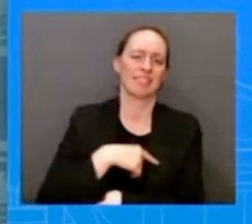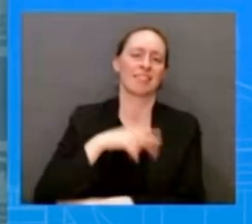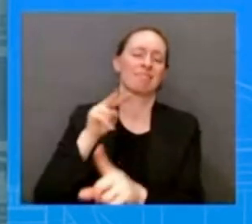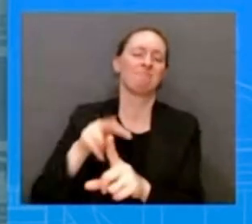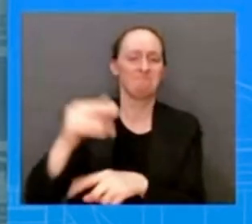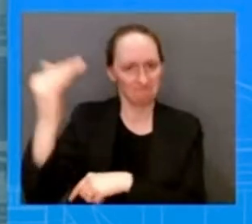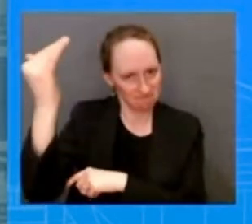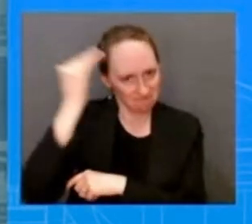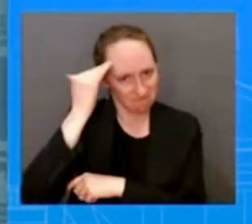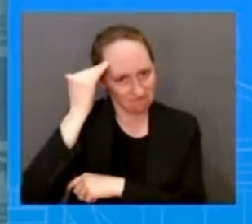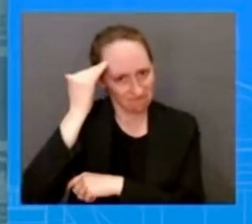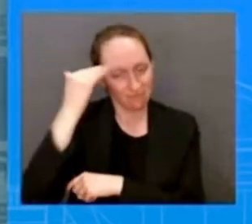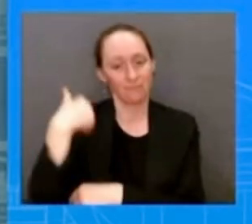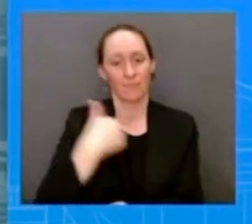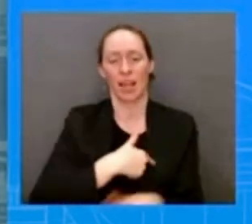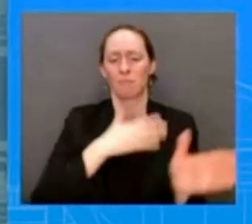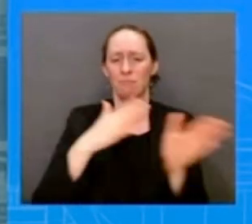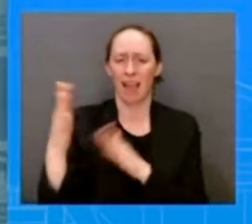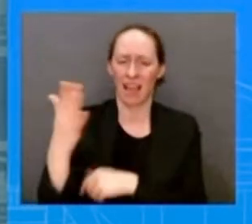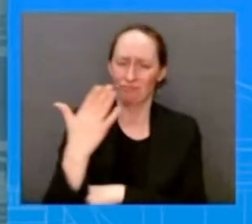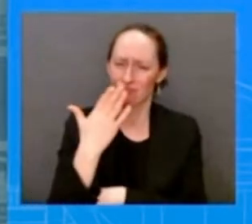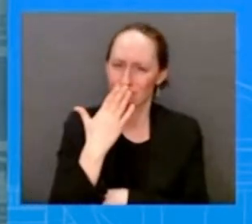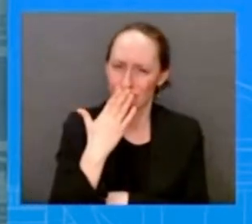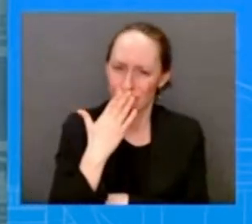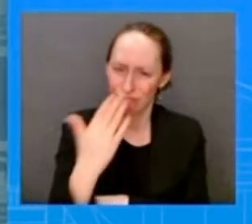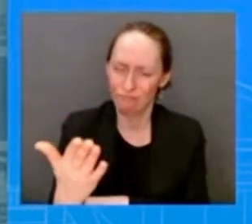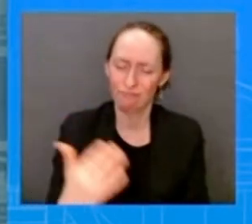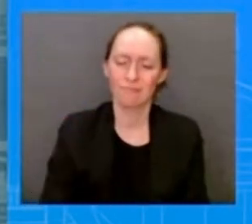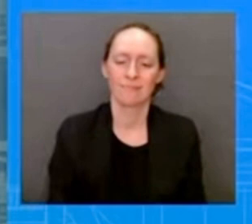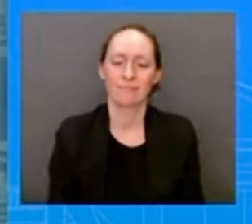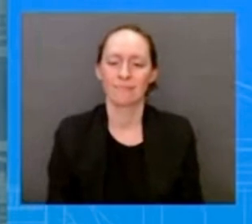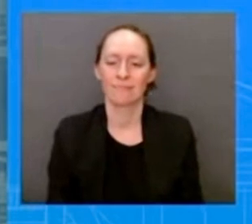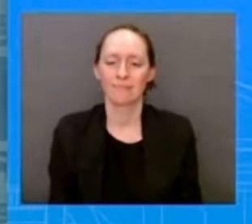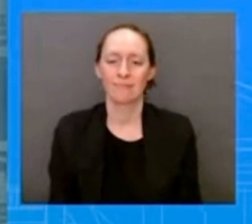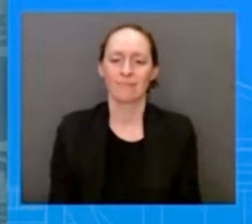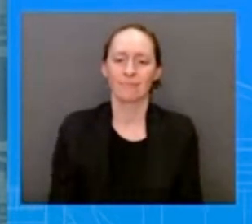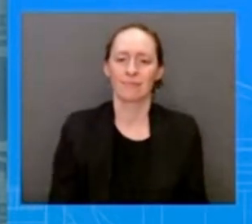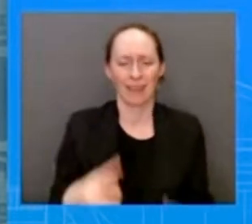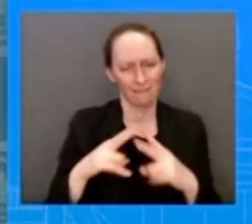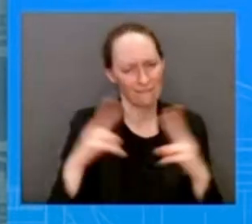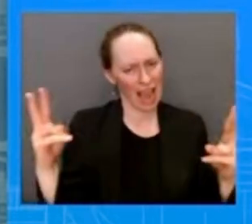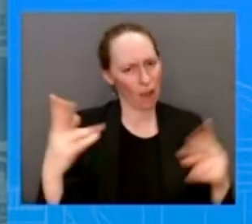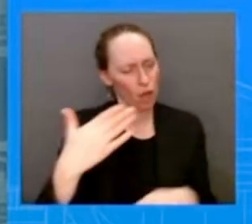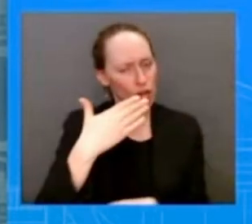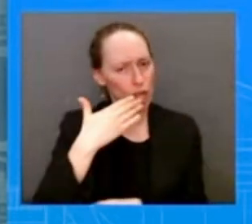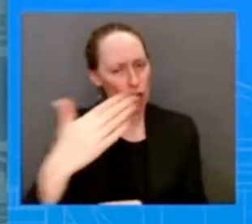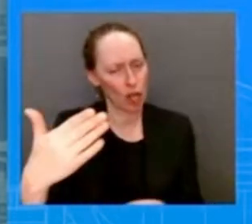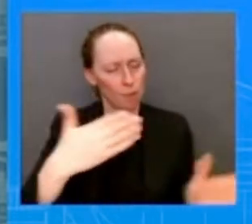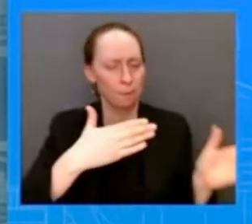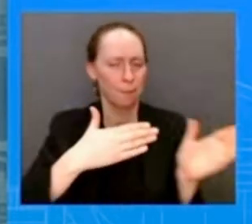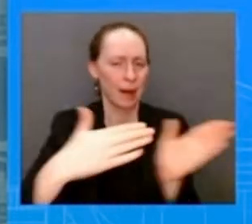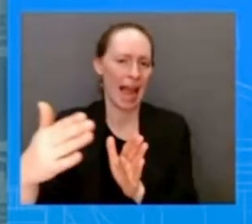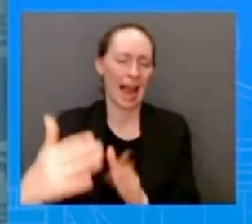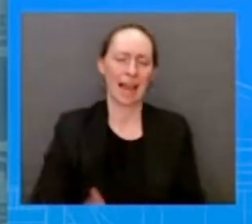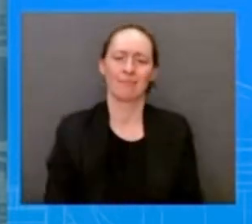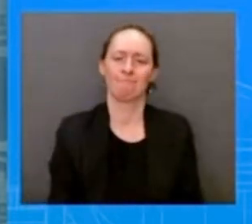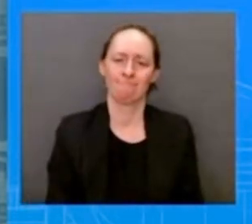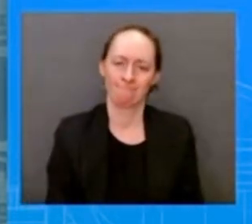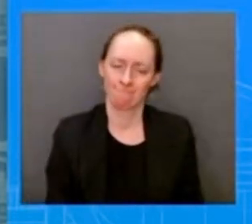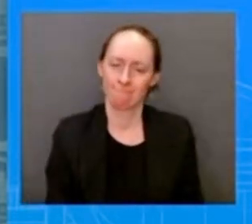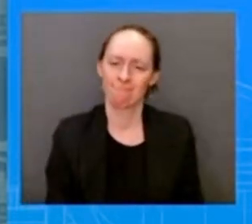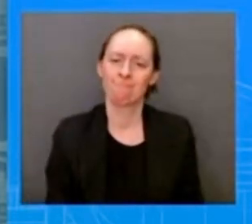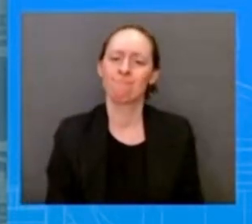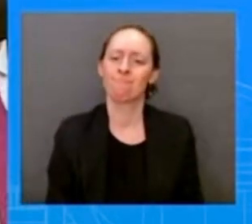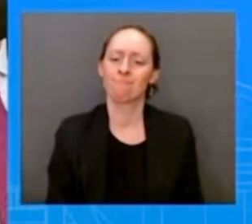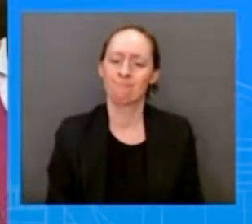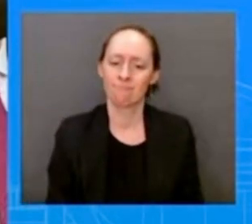It's a very good plan that's going to give relief, again, to working families, to middle-class Americans. And so that's what we're going to continue to fight for.